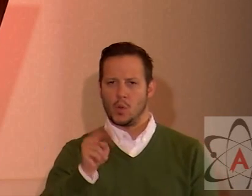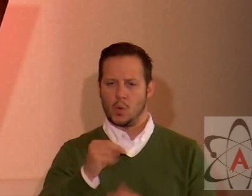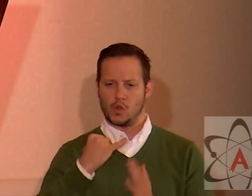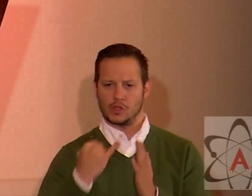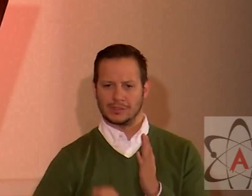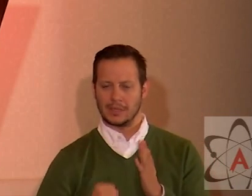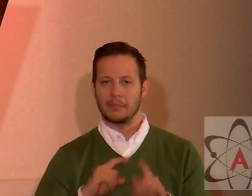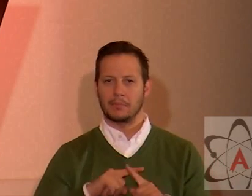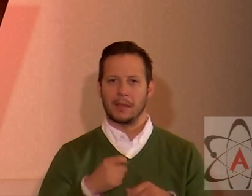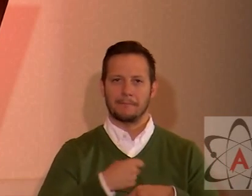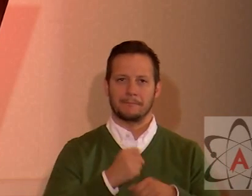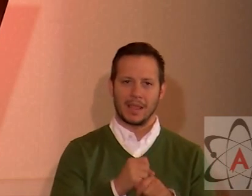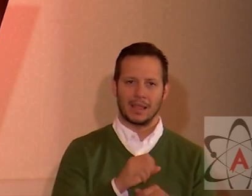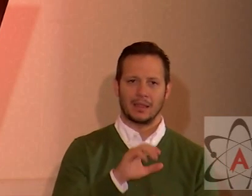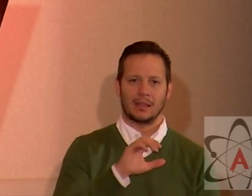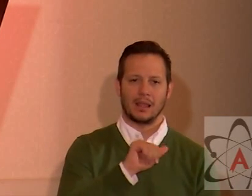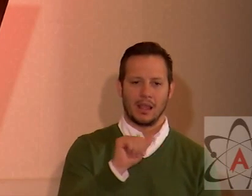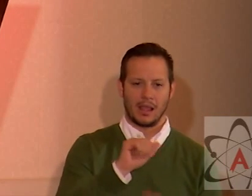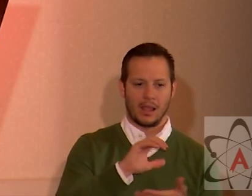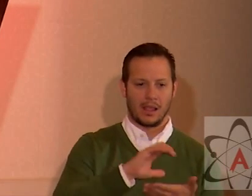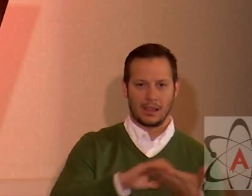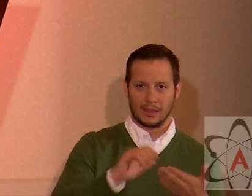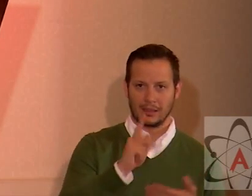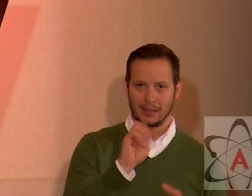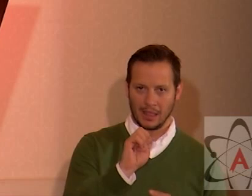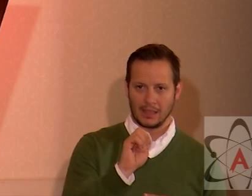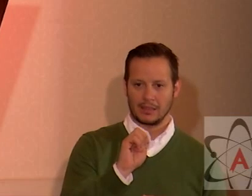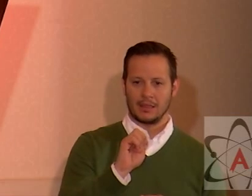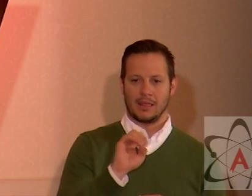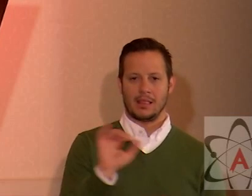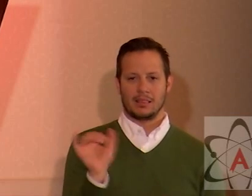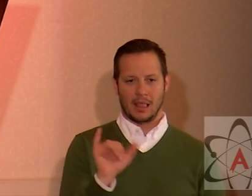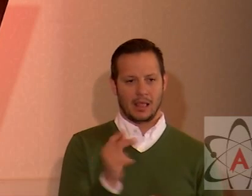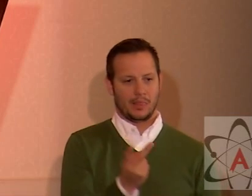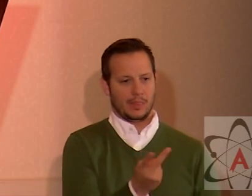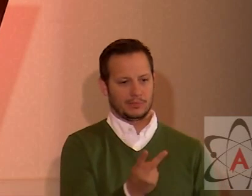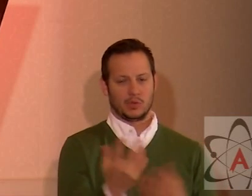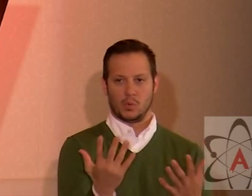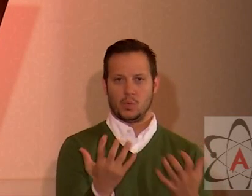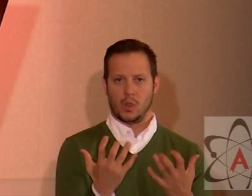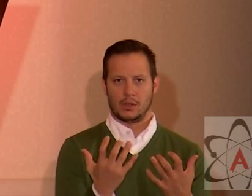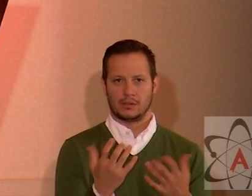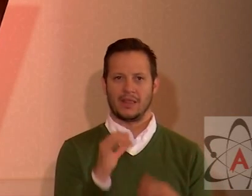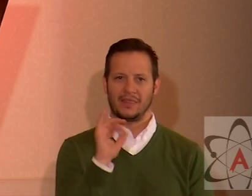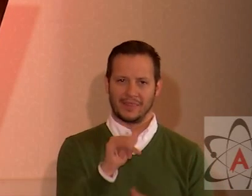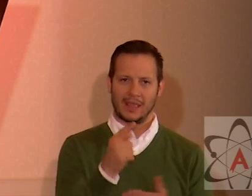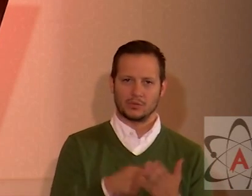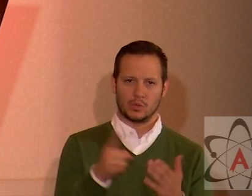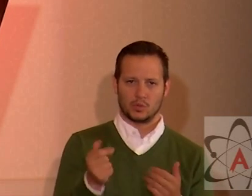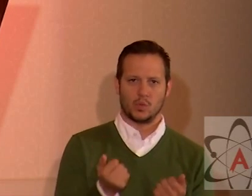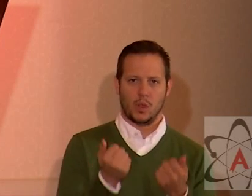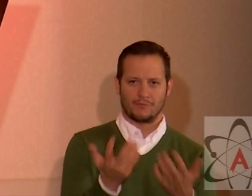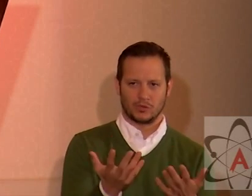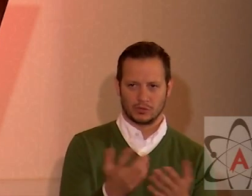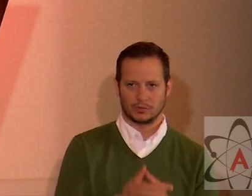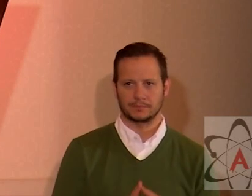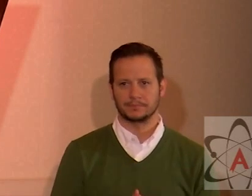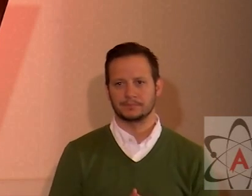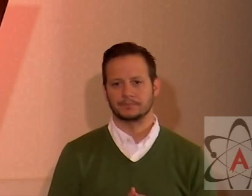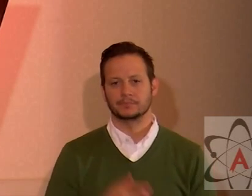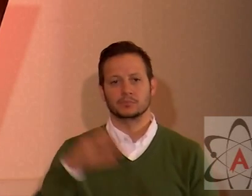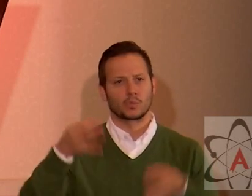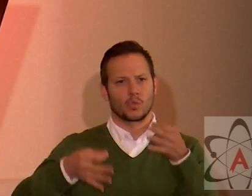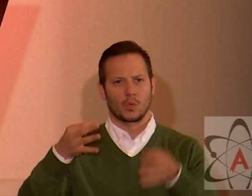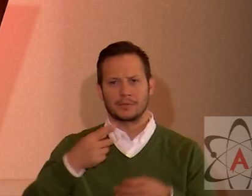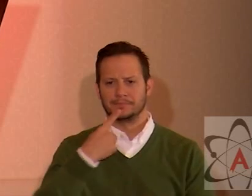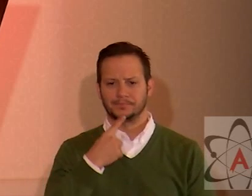a cake like the people who come to your cake shop want you to make. That's the service being offered. The court even noted that the